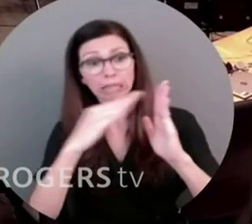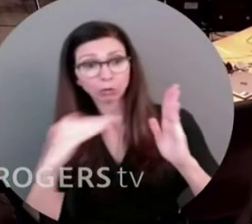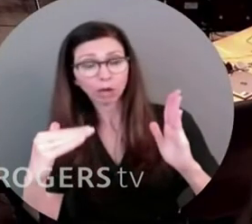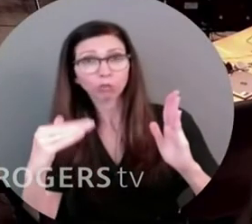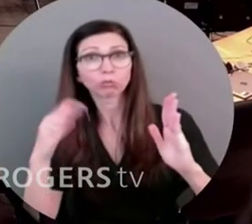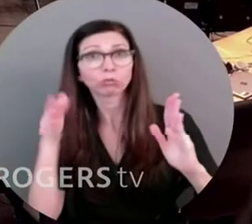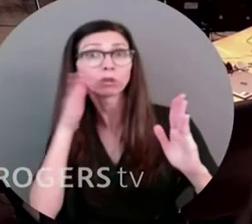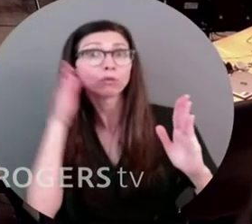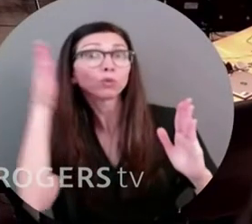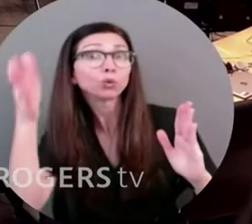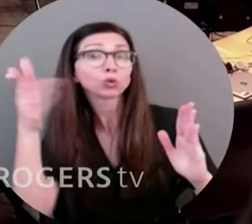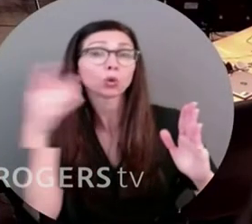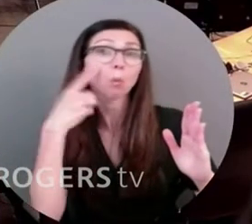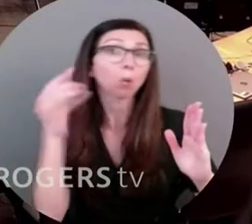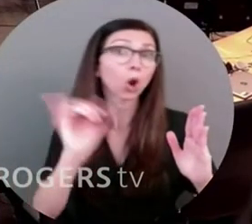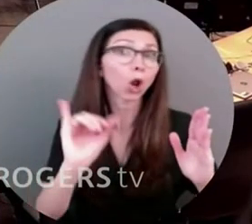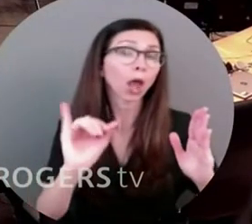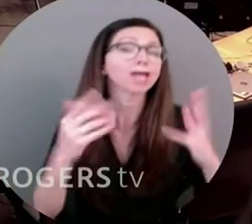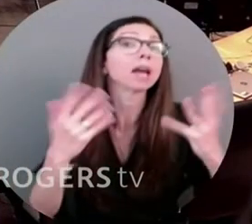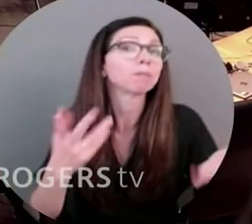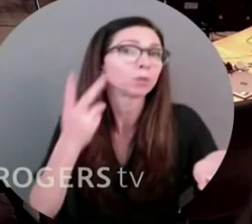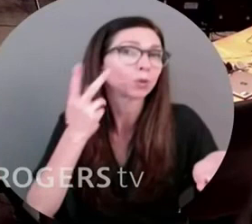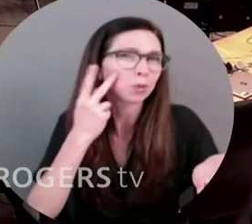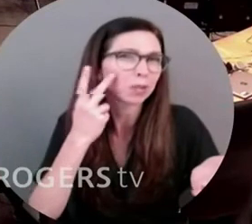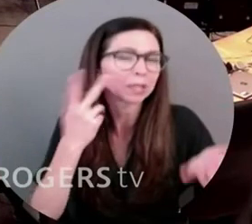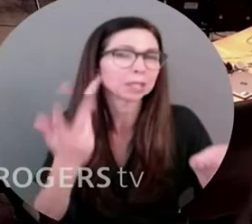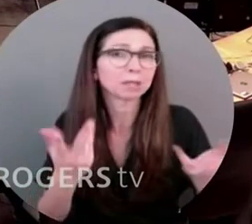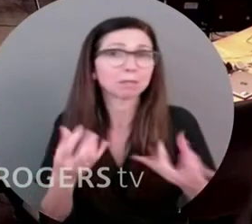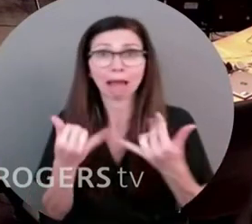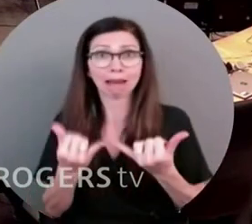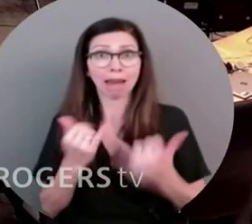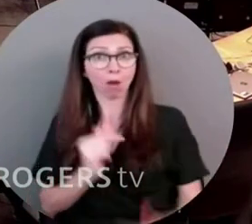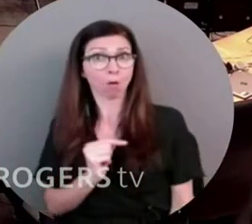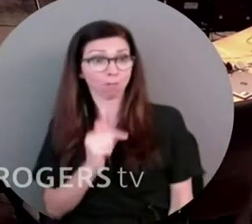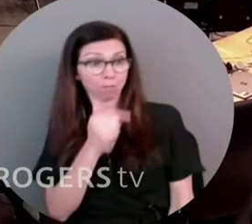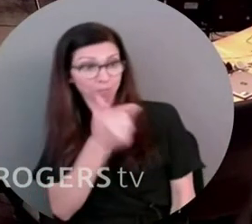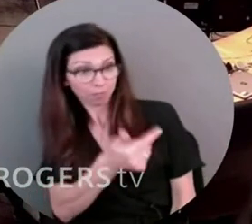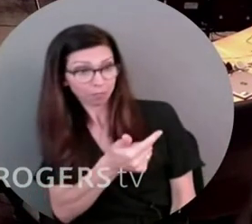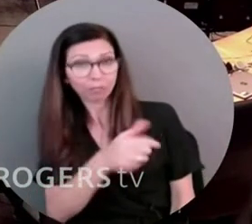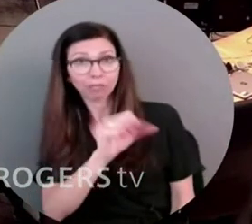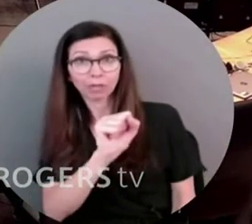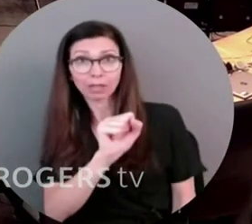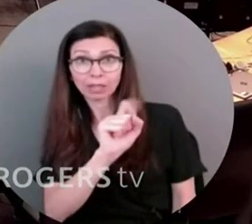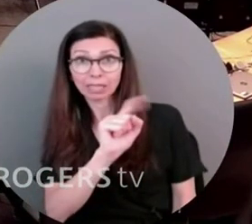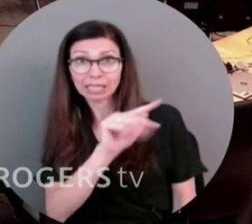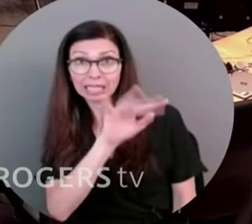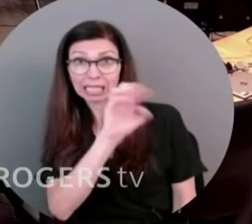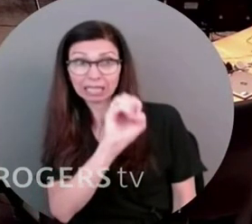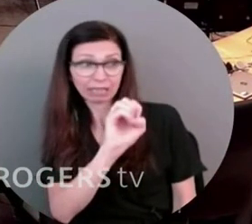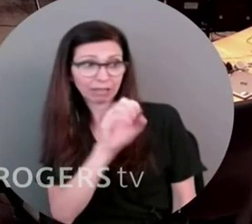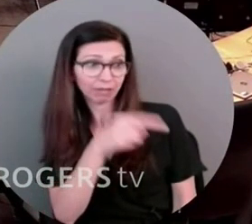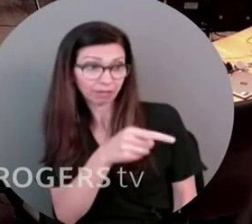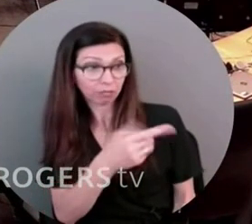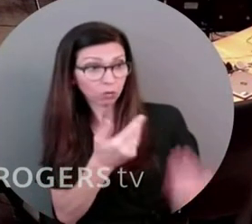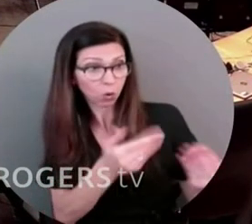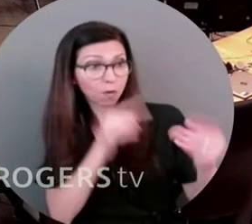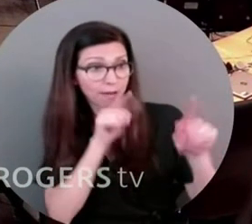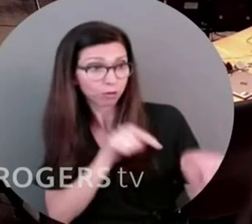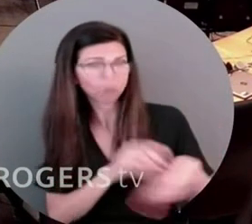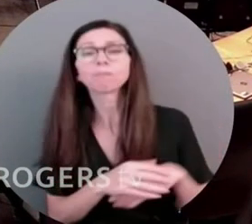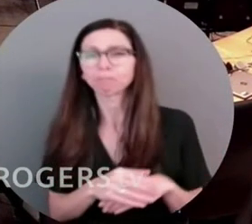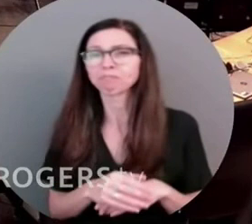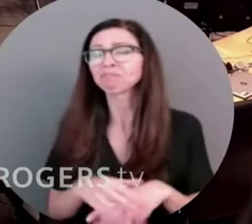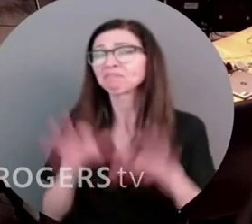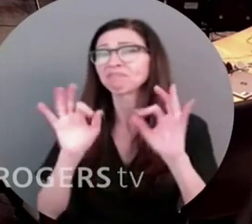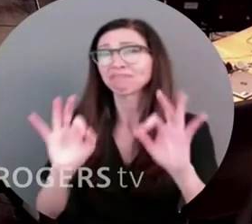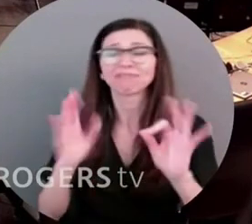Thanks, Mr. Mayor. You know, a lot of experts and pundits are writing about the future of urban planning after COVID-19, and I think it's.